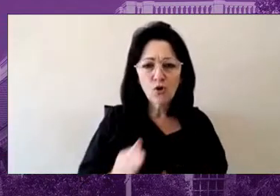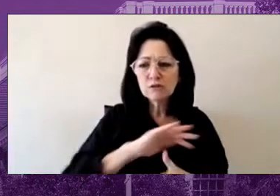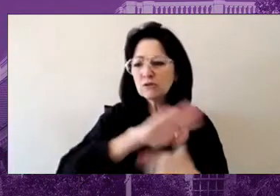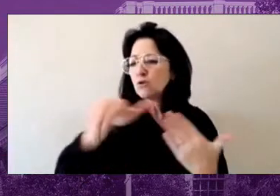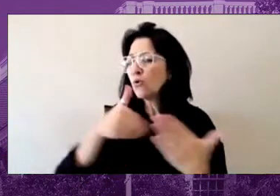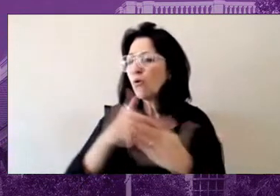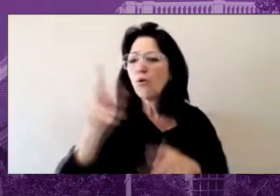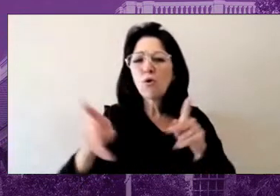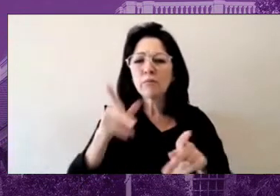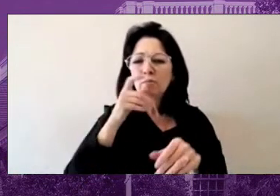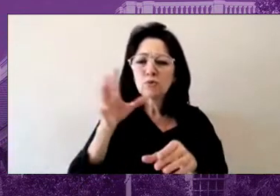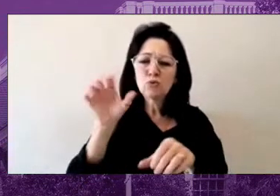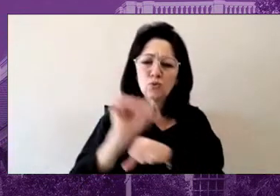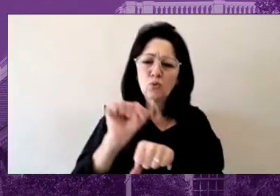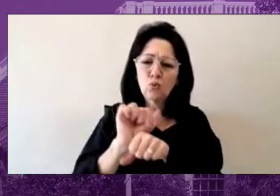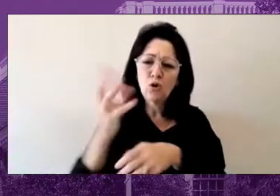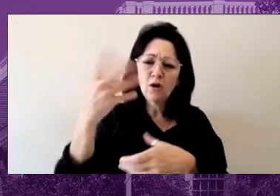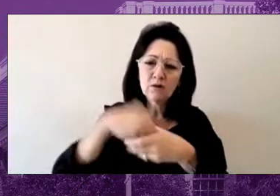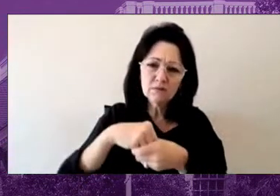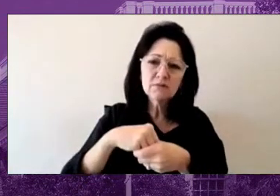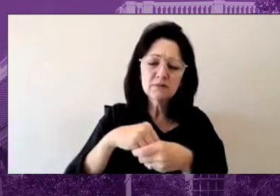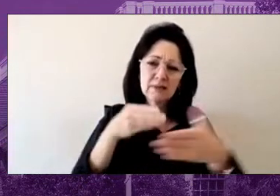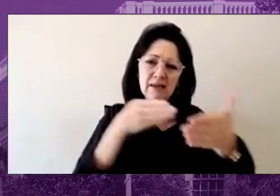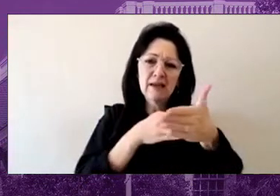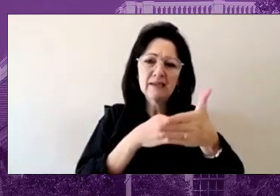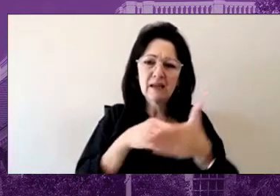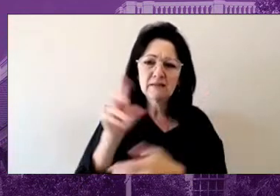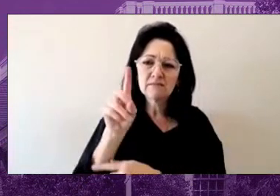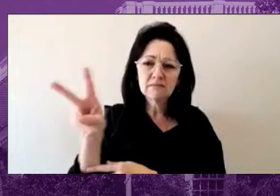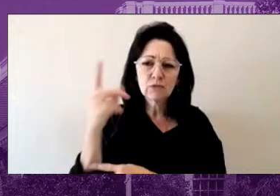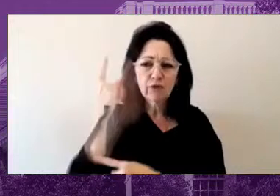for your dedication and your relentless commitment.